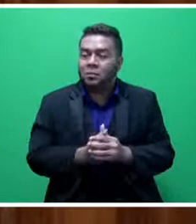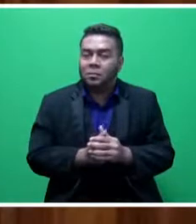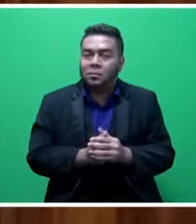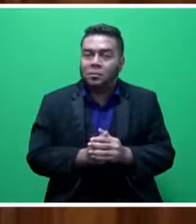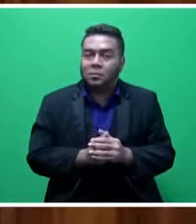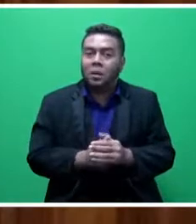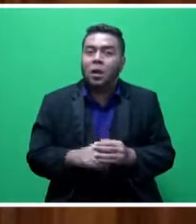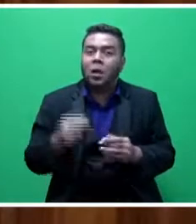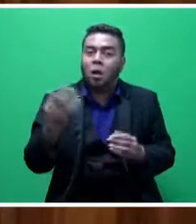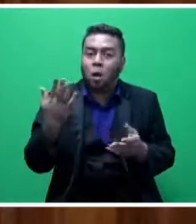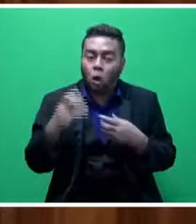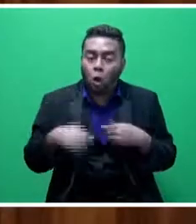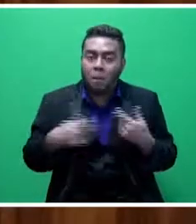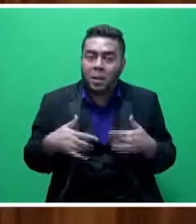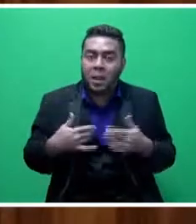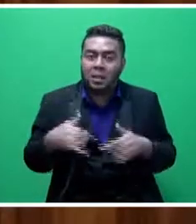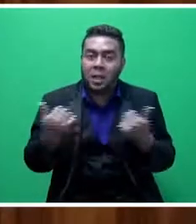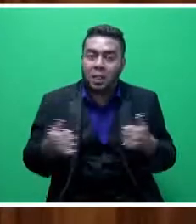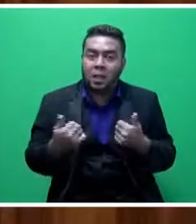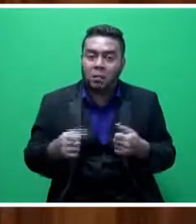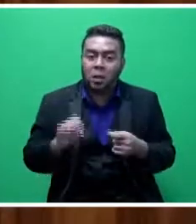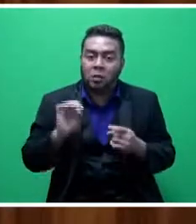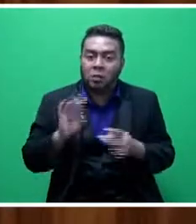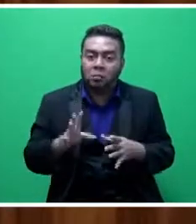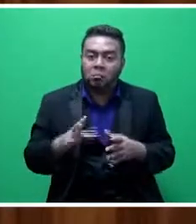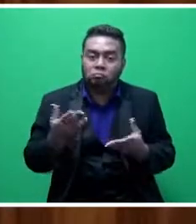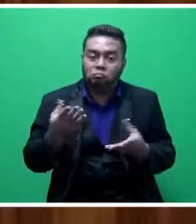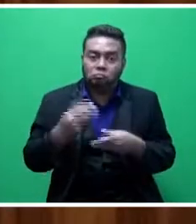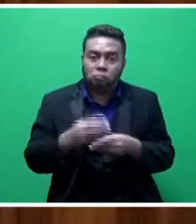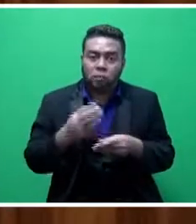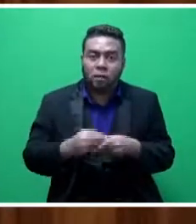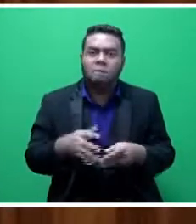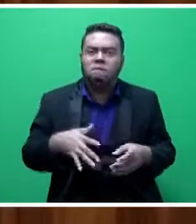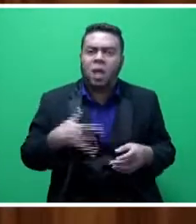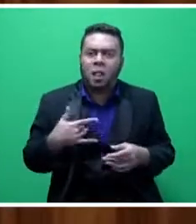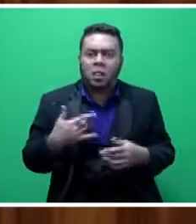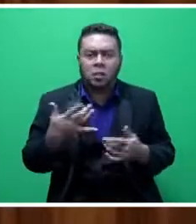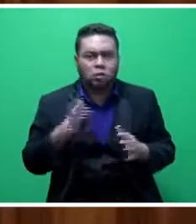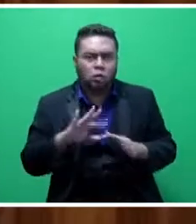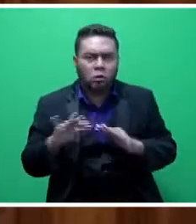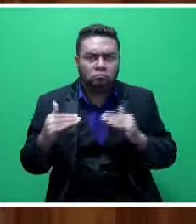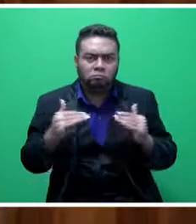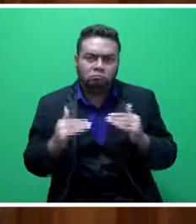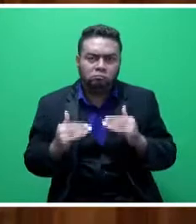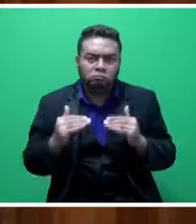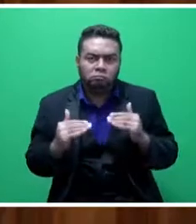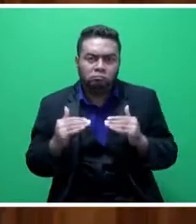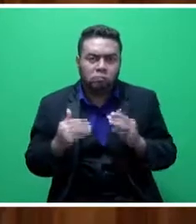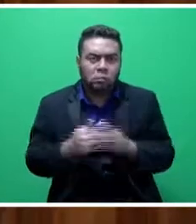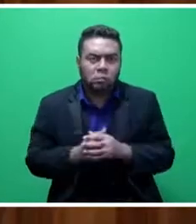who complained a lot about this increase in the 10 cents last year felt it was unjust,